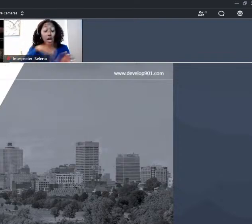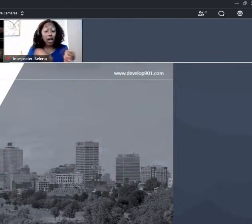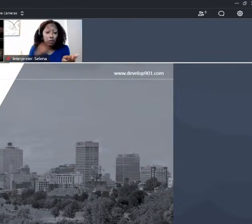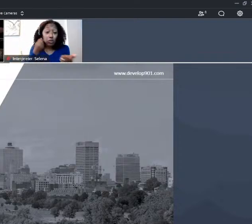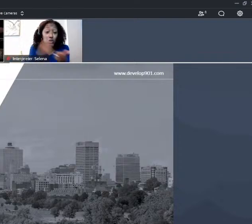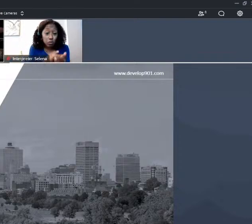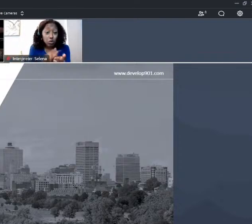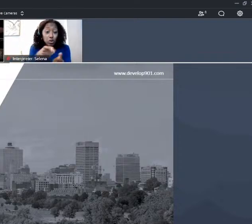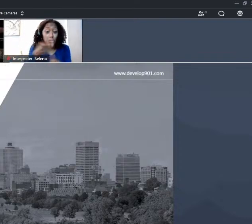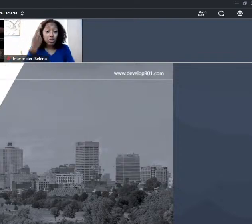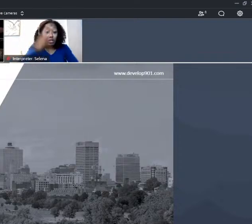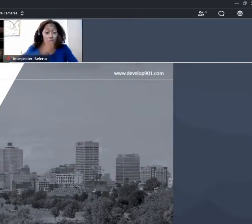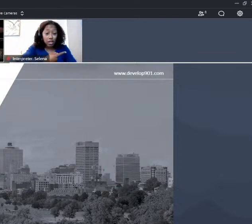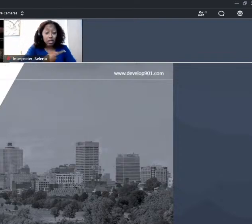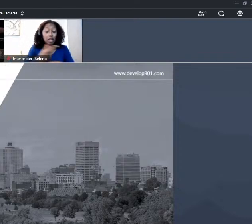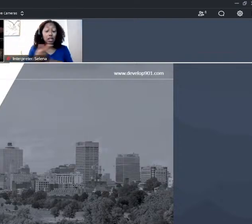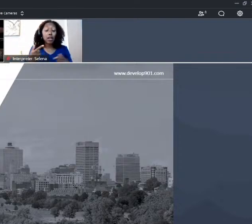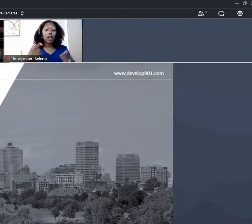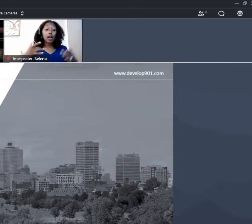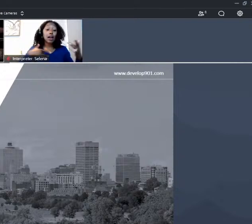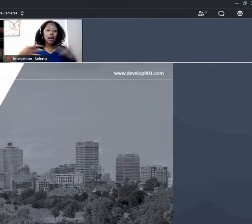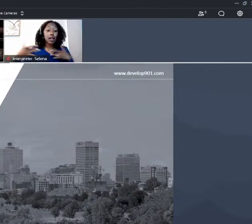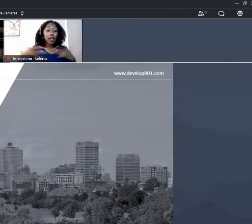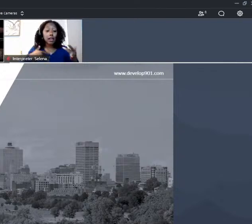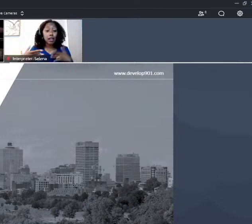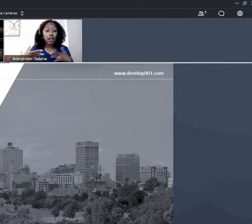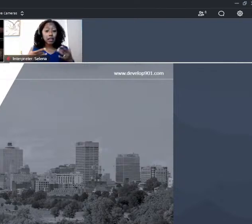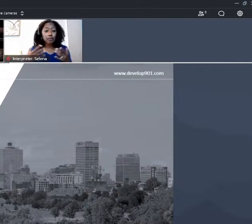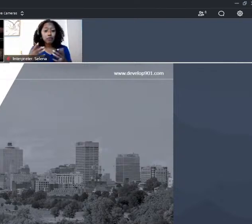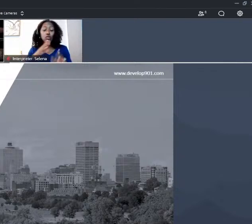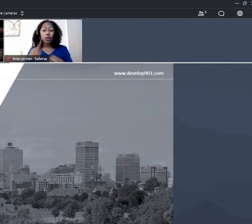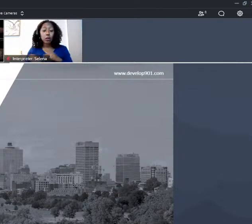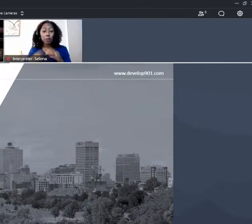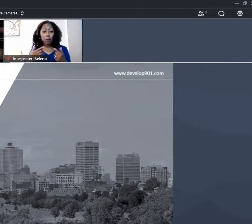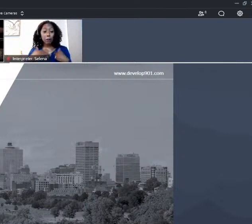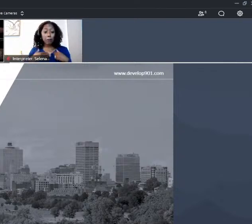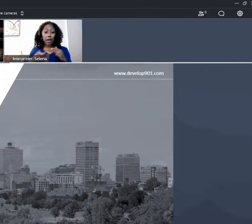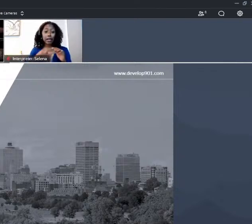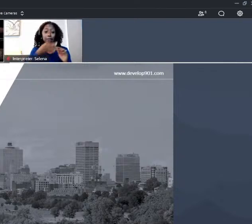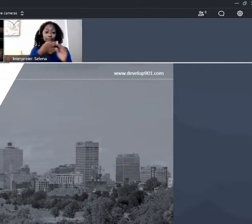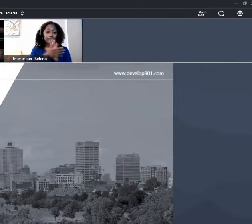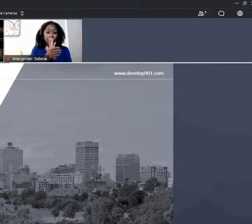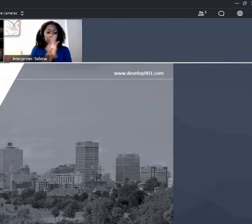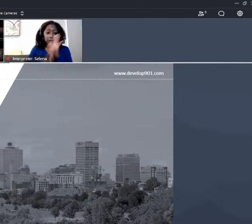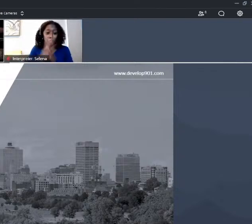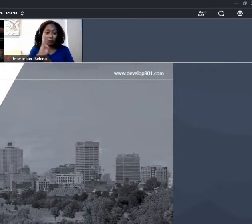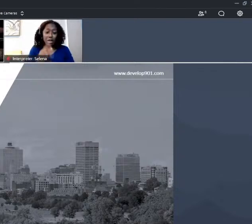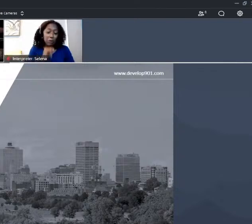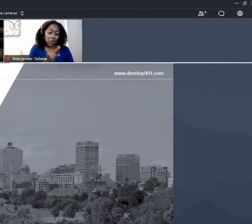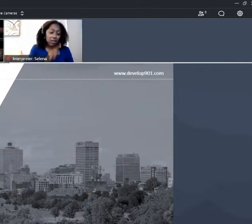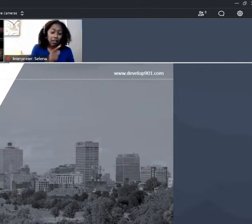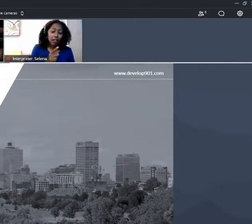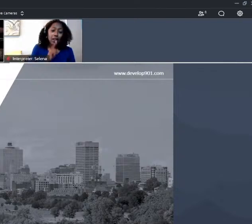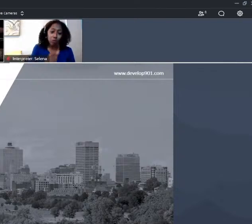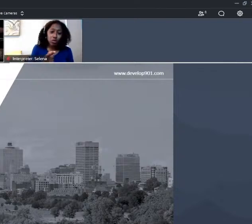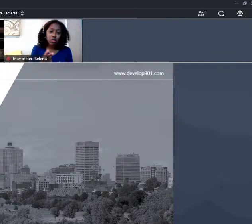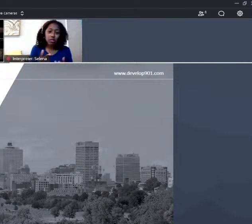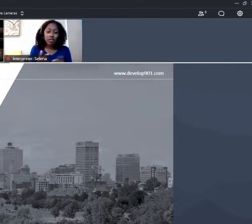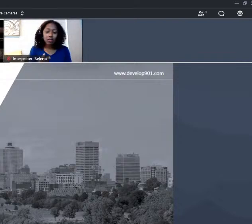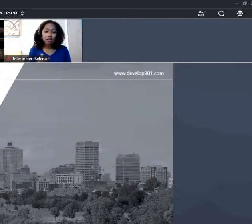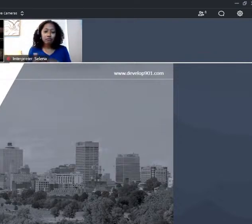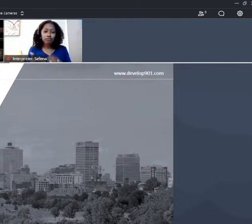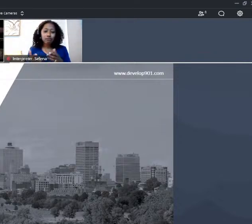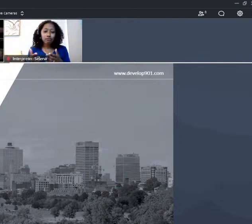individuals. This body often talks about my expertise in development, and it's really not. I fake it pretty good. But I know that this is a very